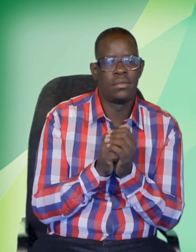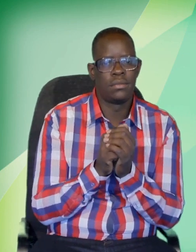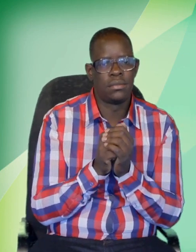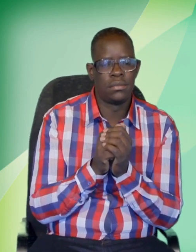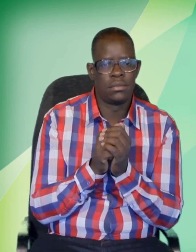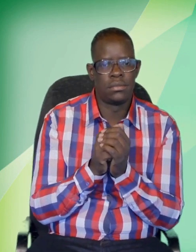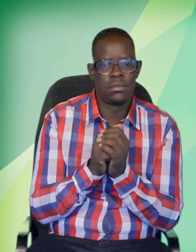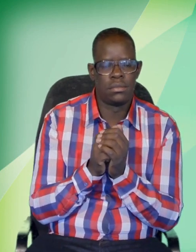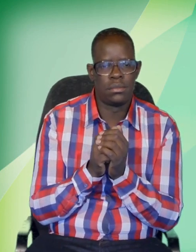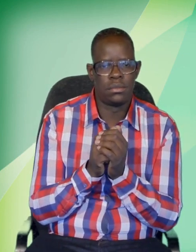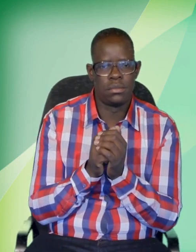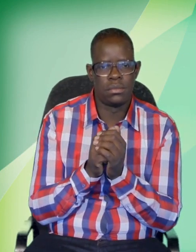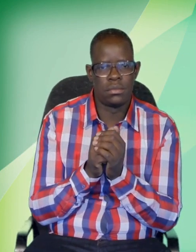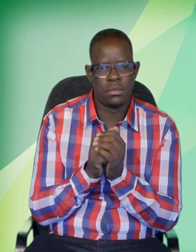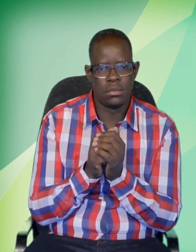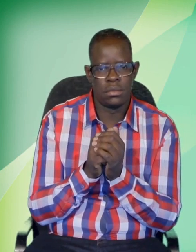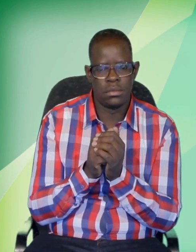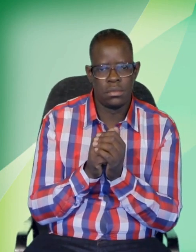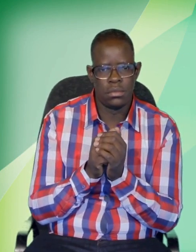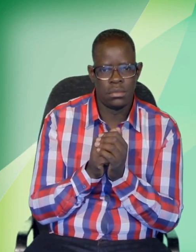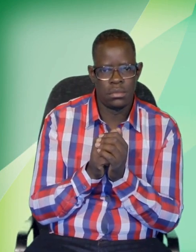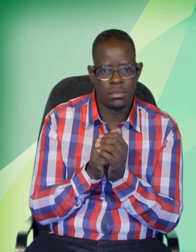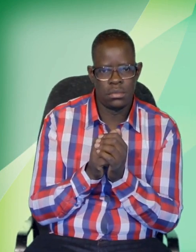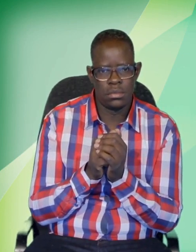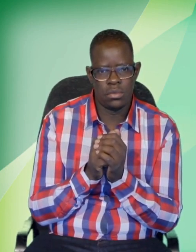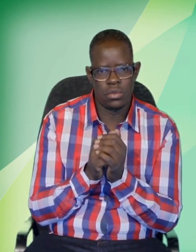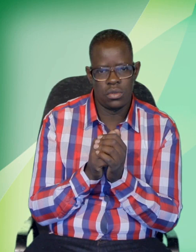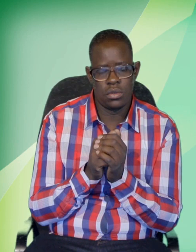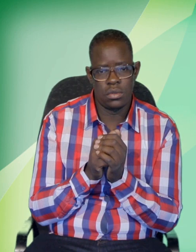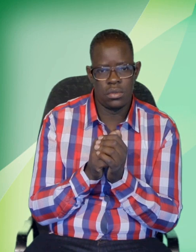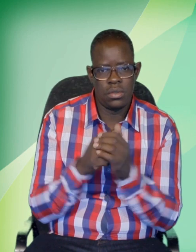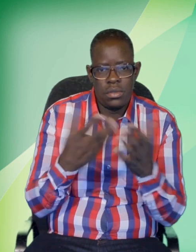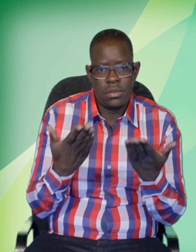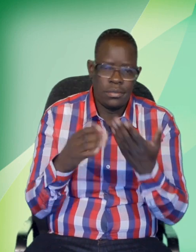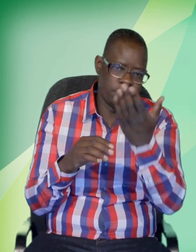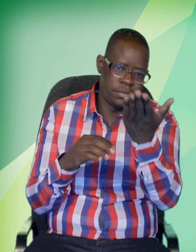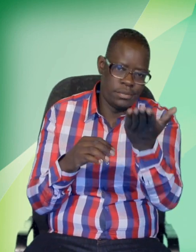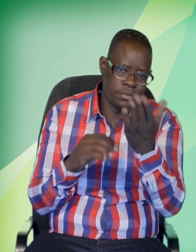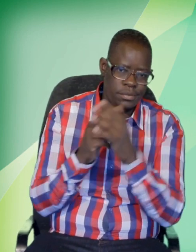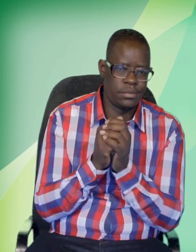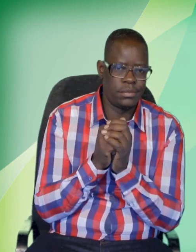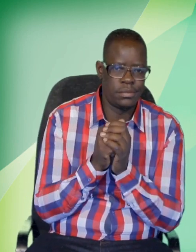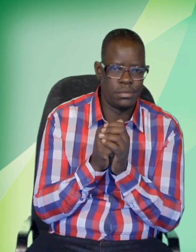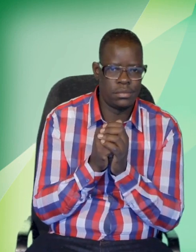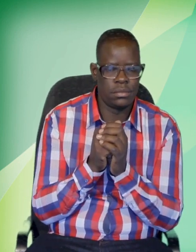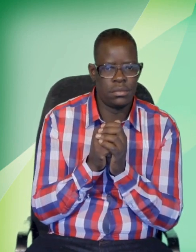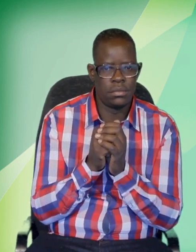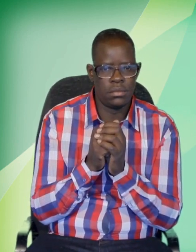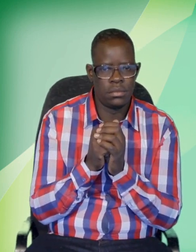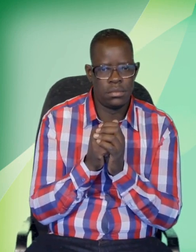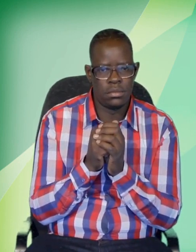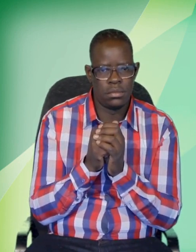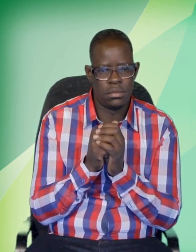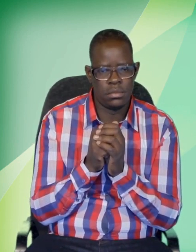equals assets minus liabilities, or liabilities equal assets minus